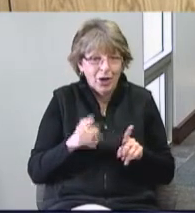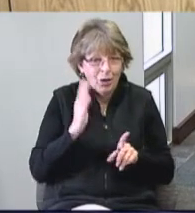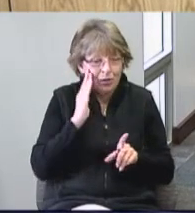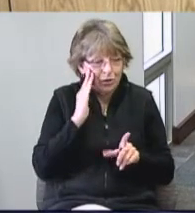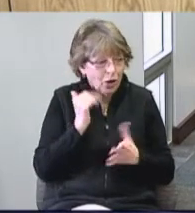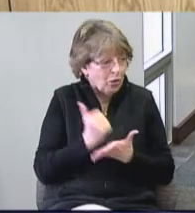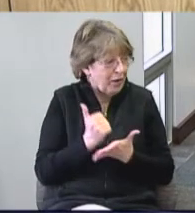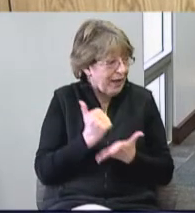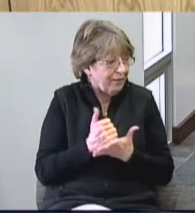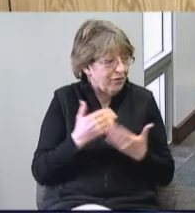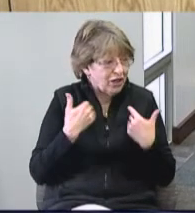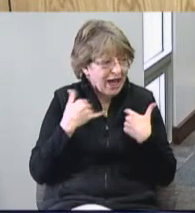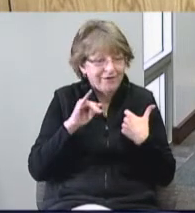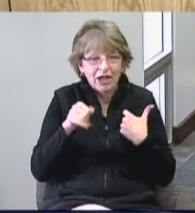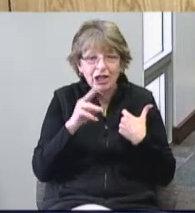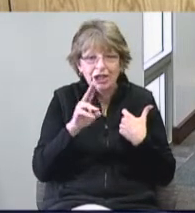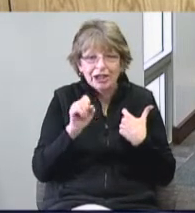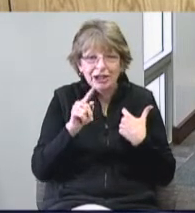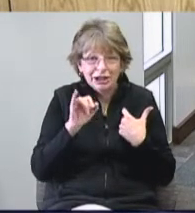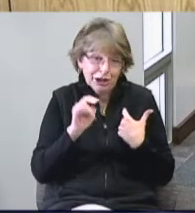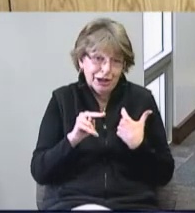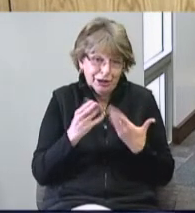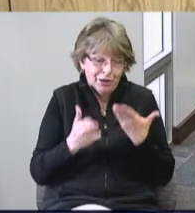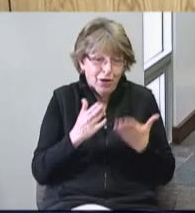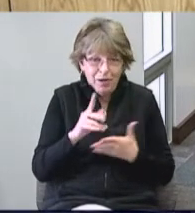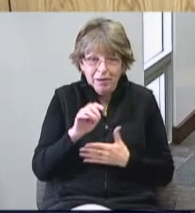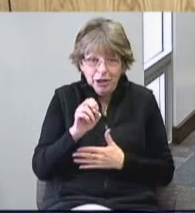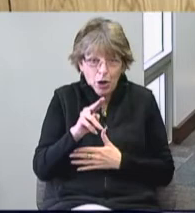helpful to have Justin or Tony come up.